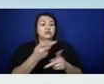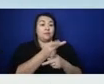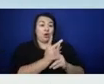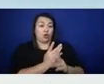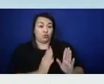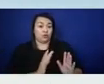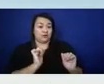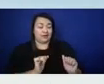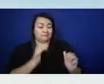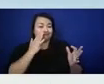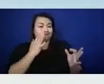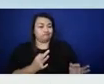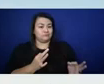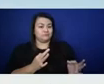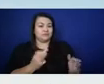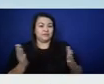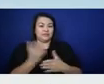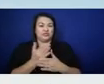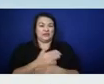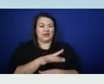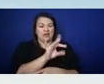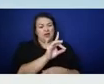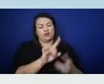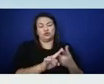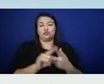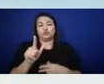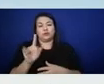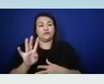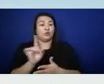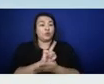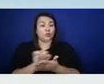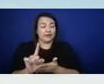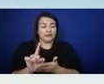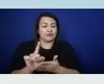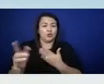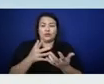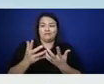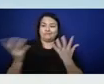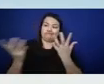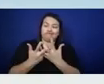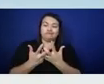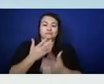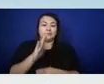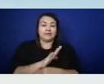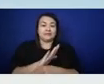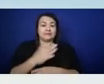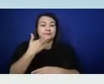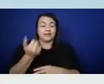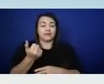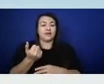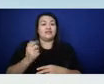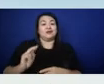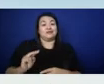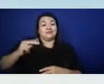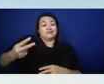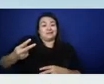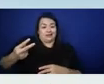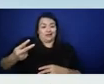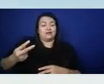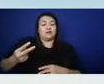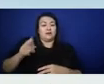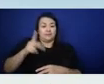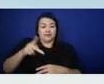eligibility expansions on PPP and how the funds can be used. The covered period can be now a